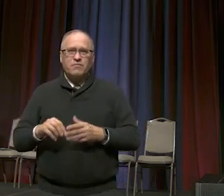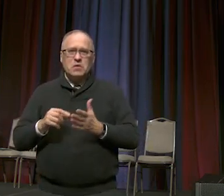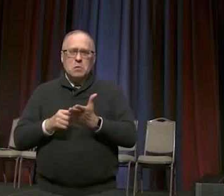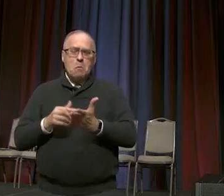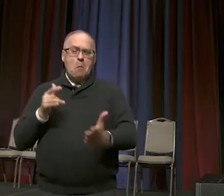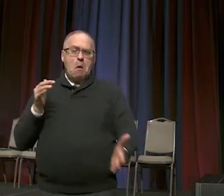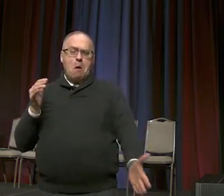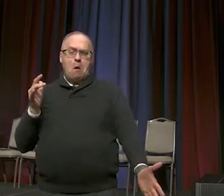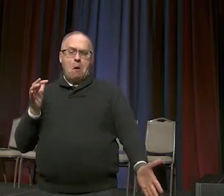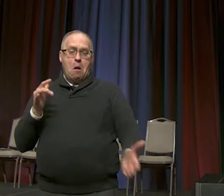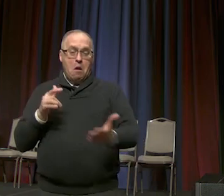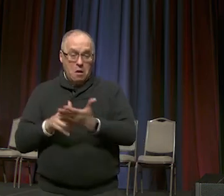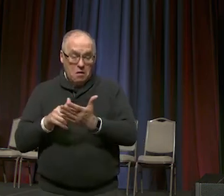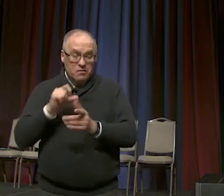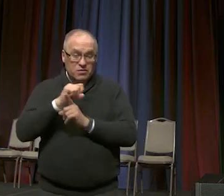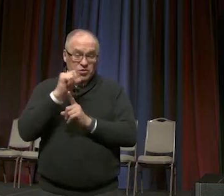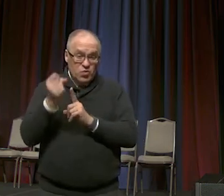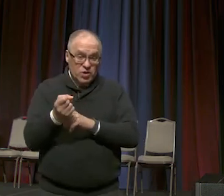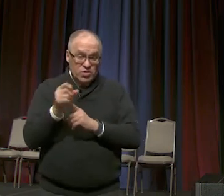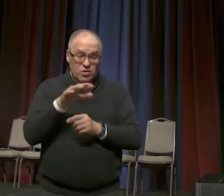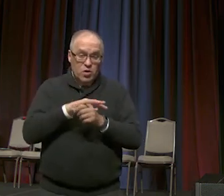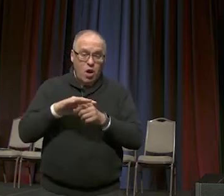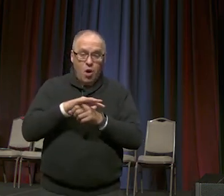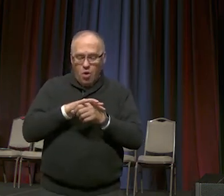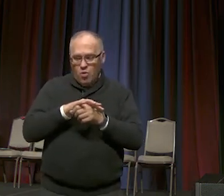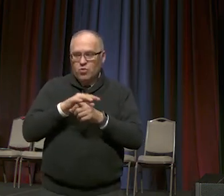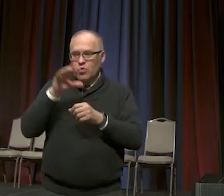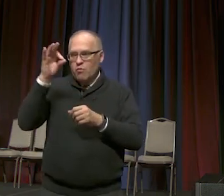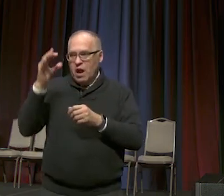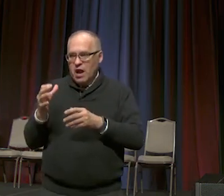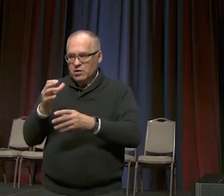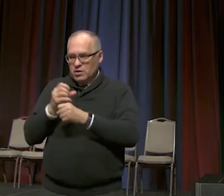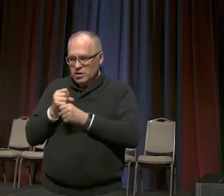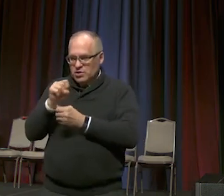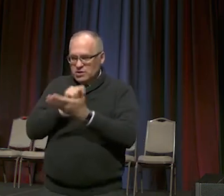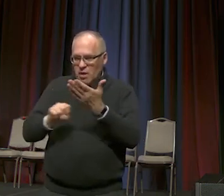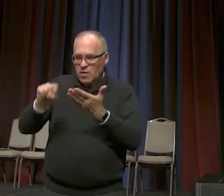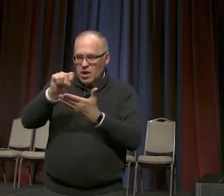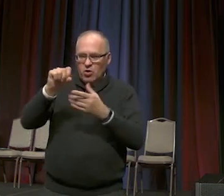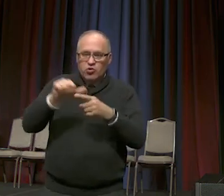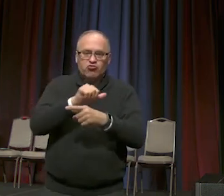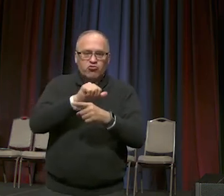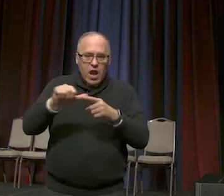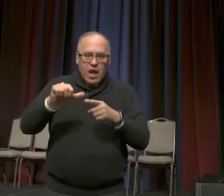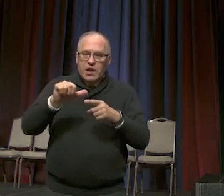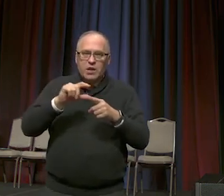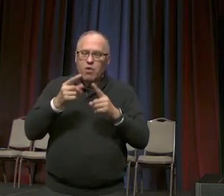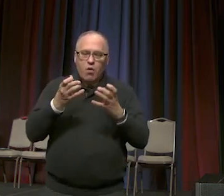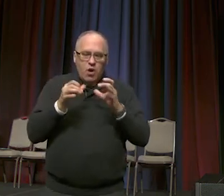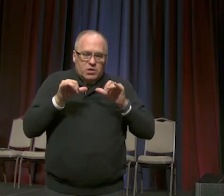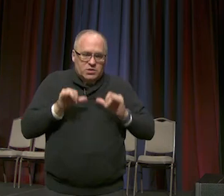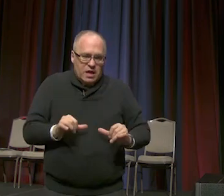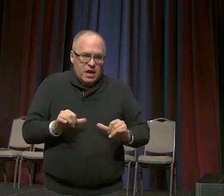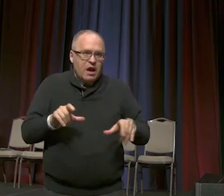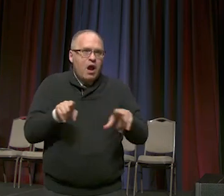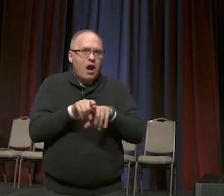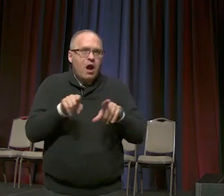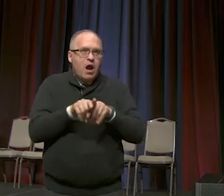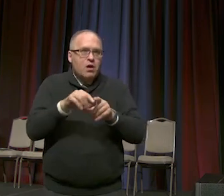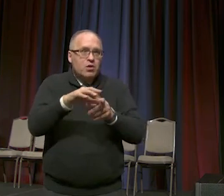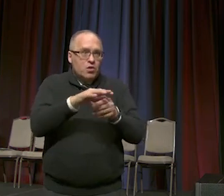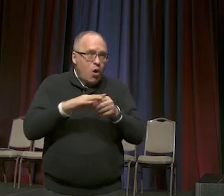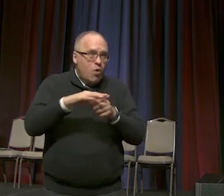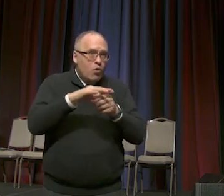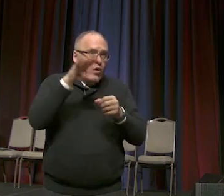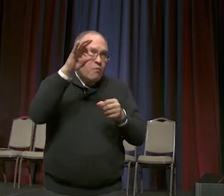circumstances, local pastors receive a seminary training and simply choose to remain local pastors. Does